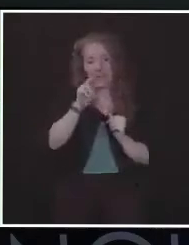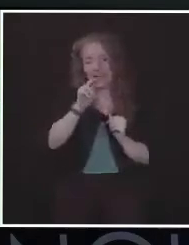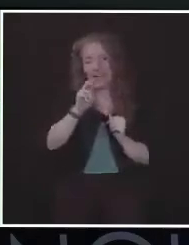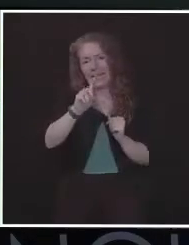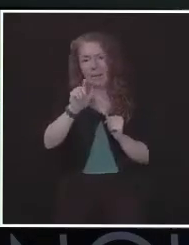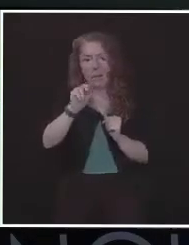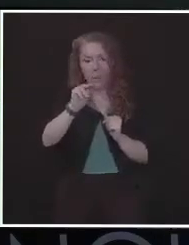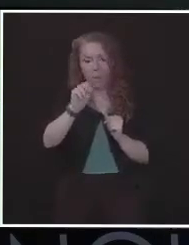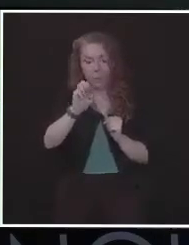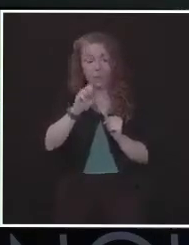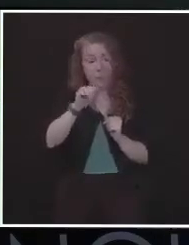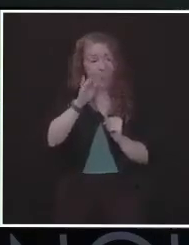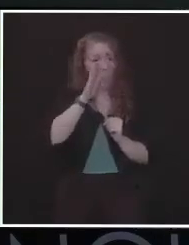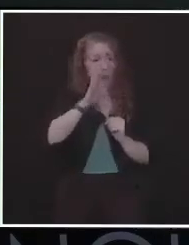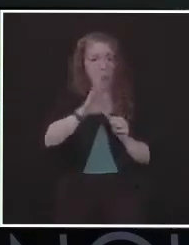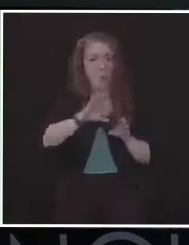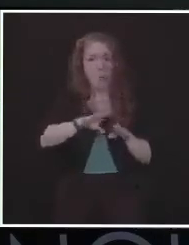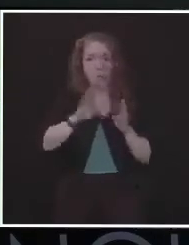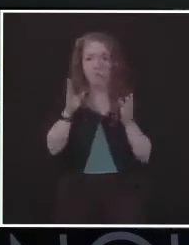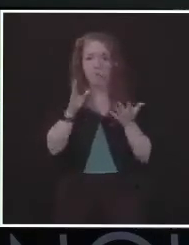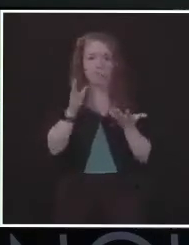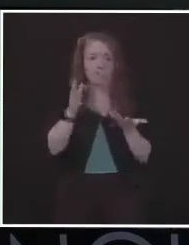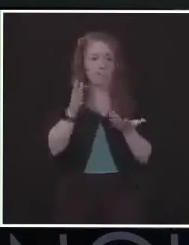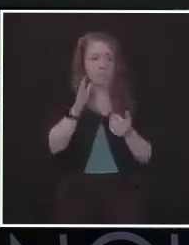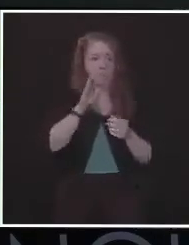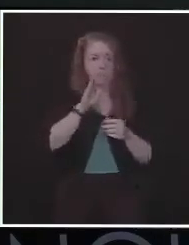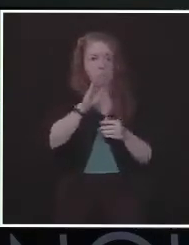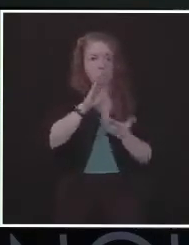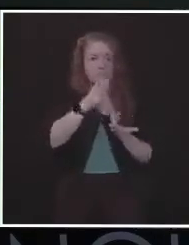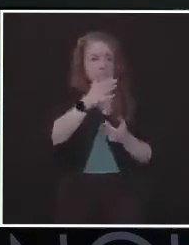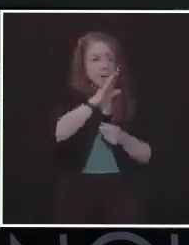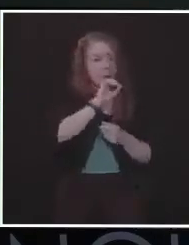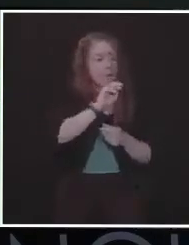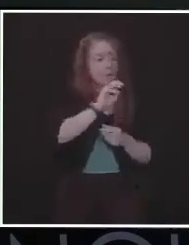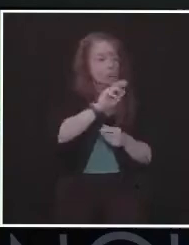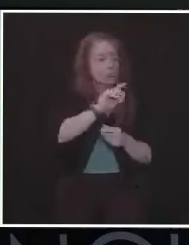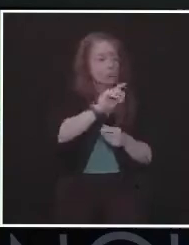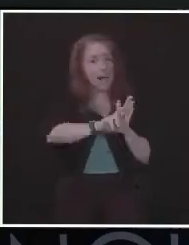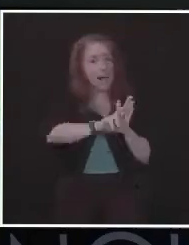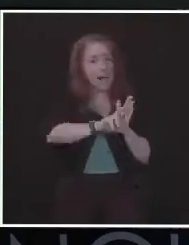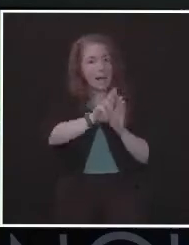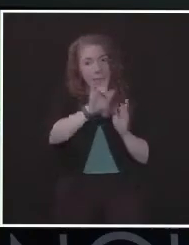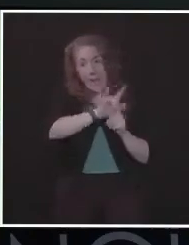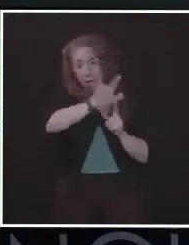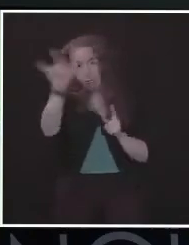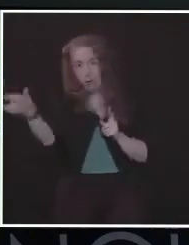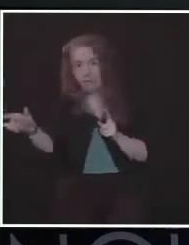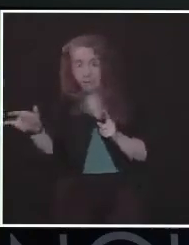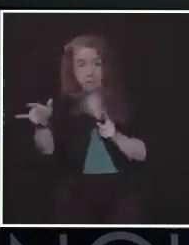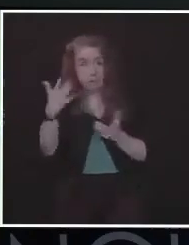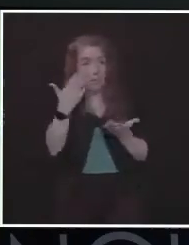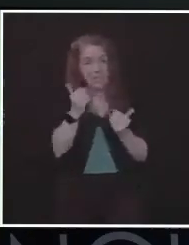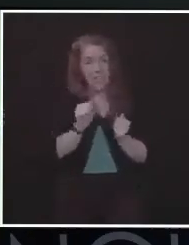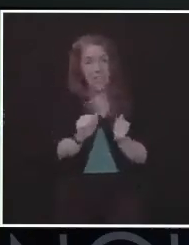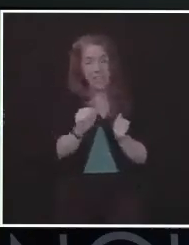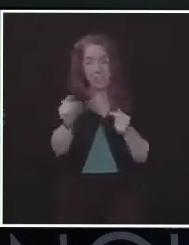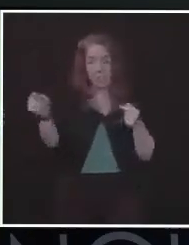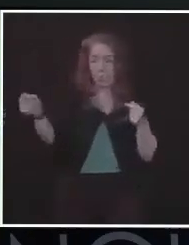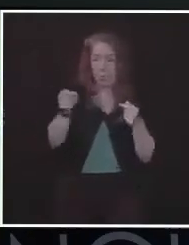air travel where we can fly in half the time from distance A to distance